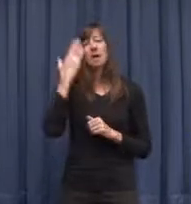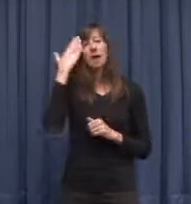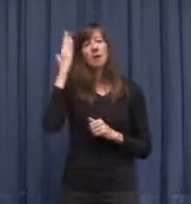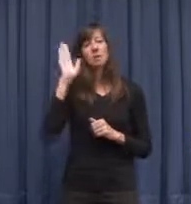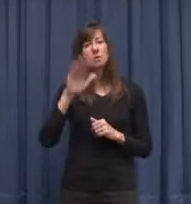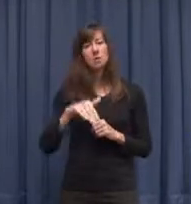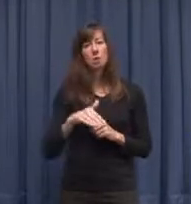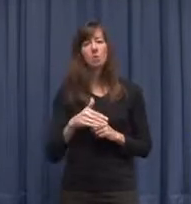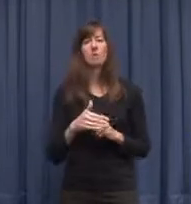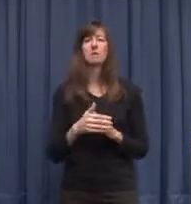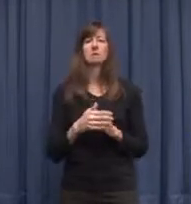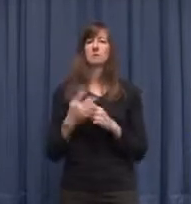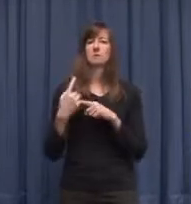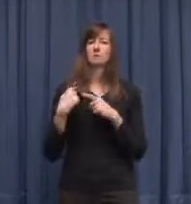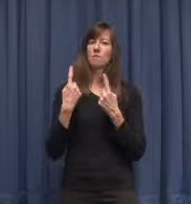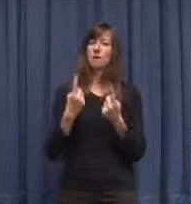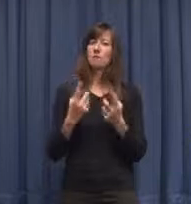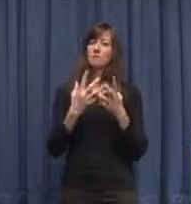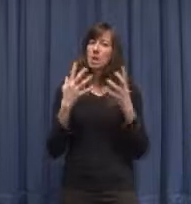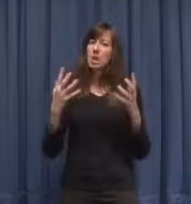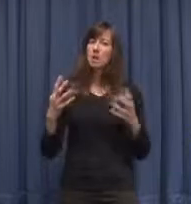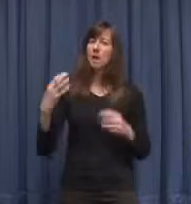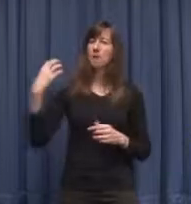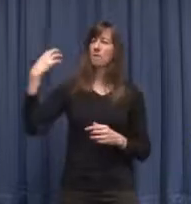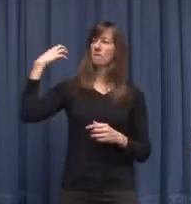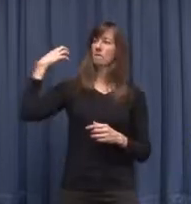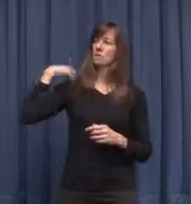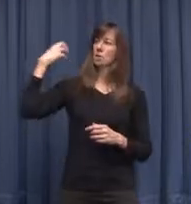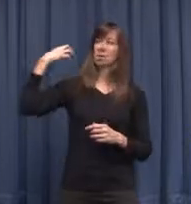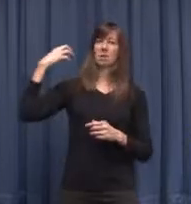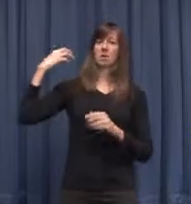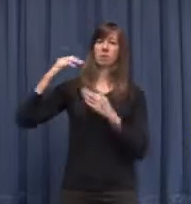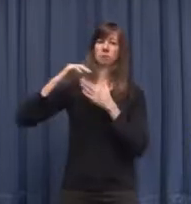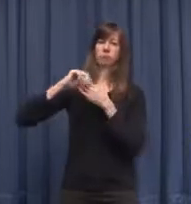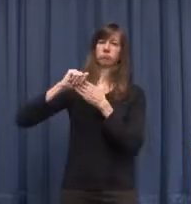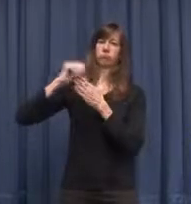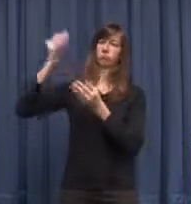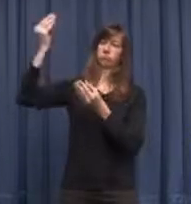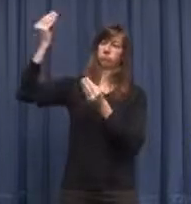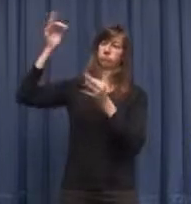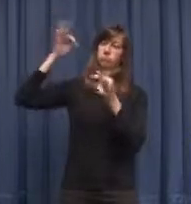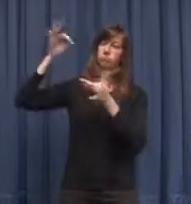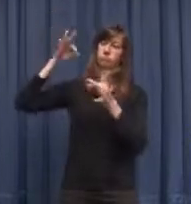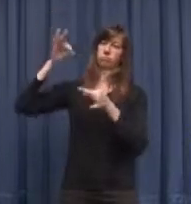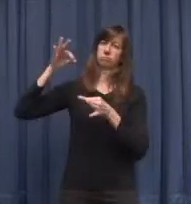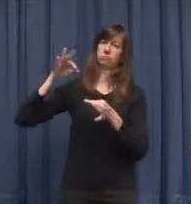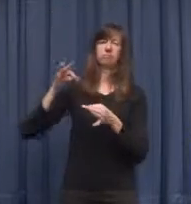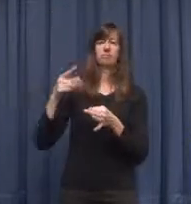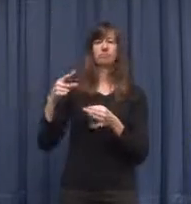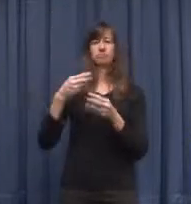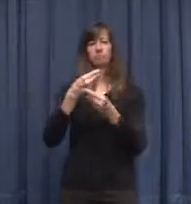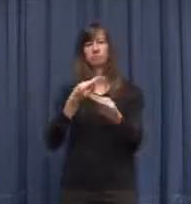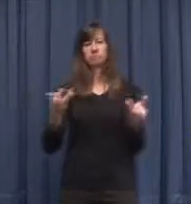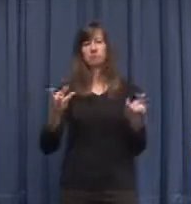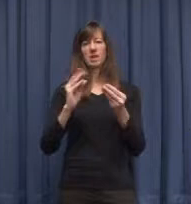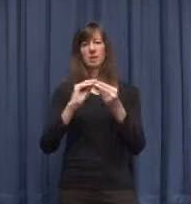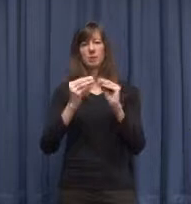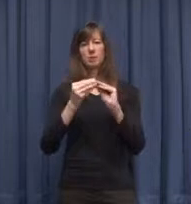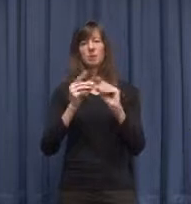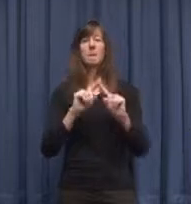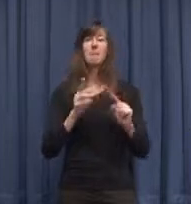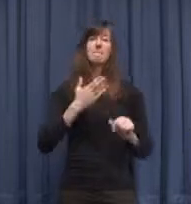with numbers and so on and restrictions put out, but what I really think, and the message that I want to share with everyone, is that